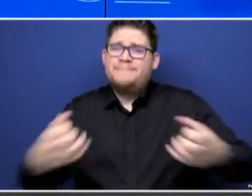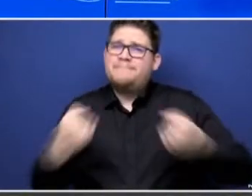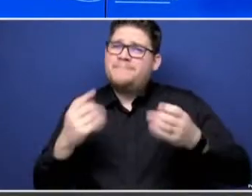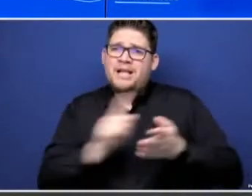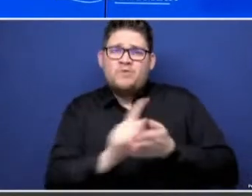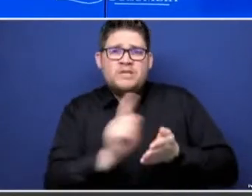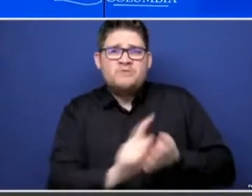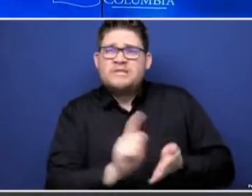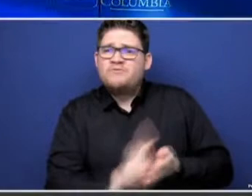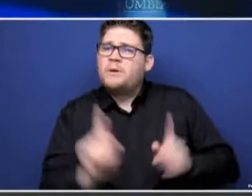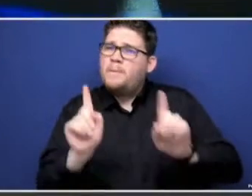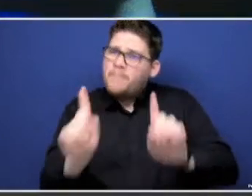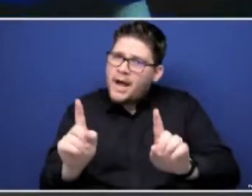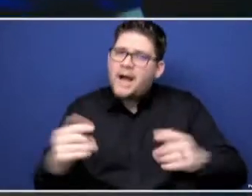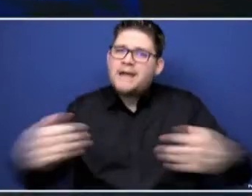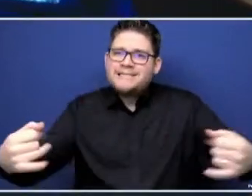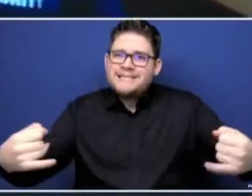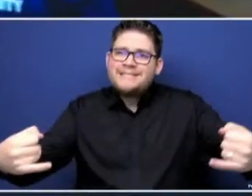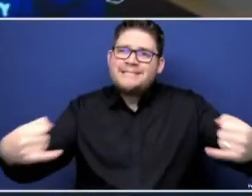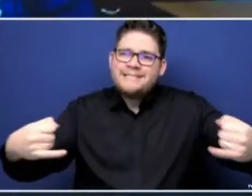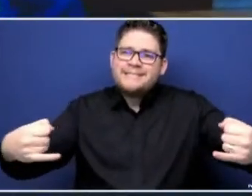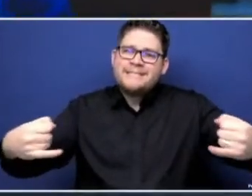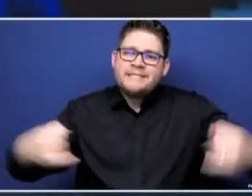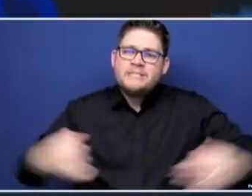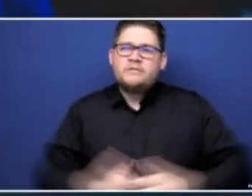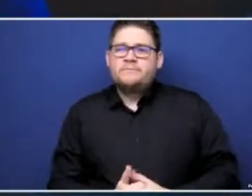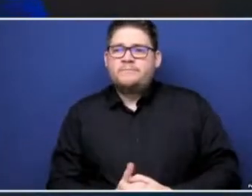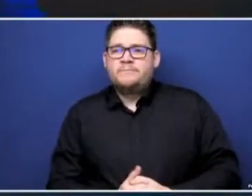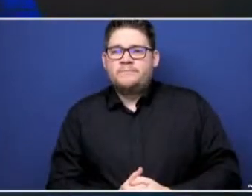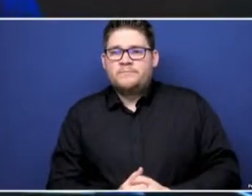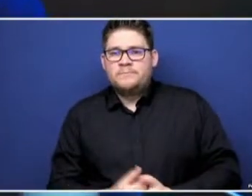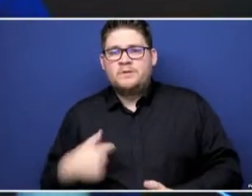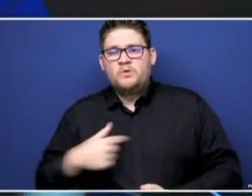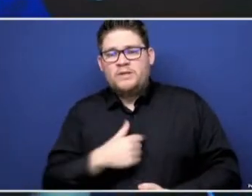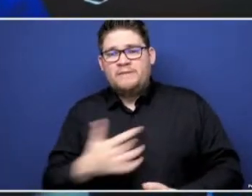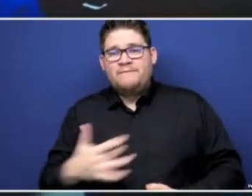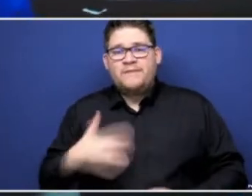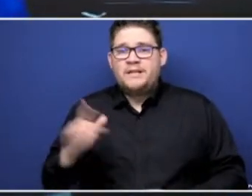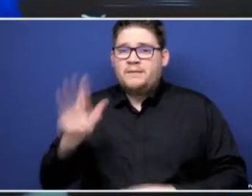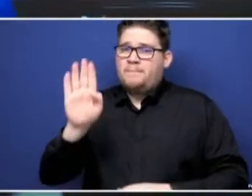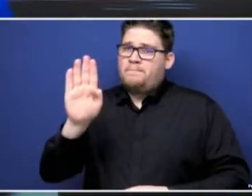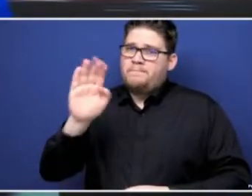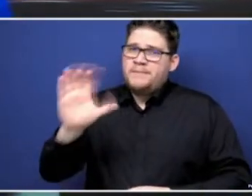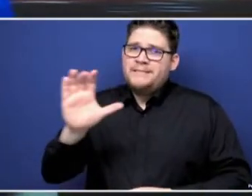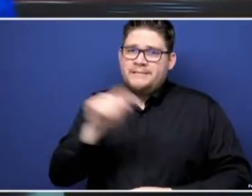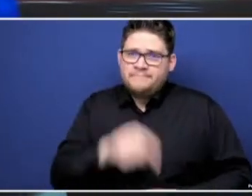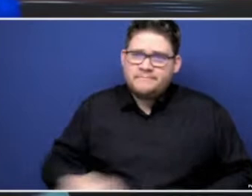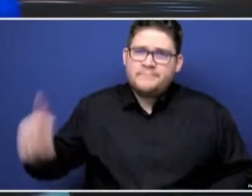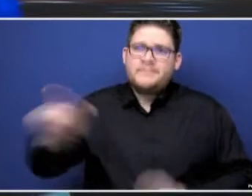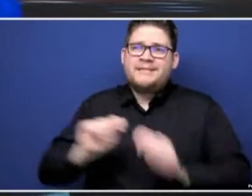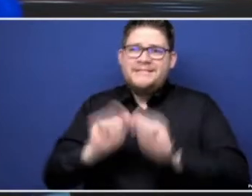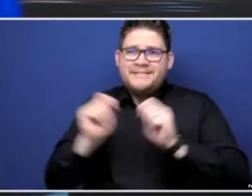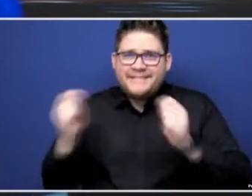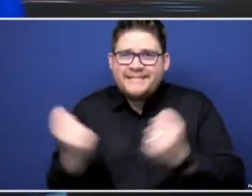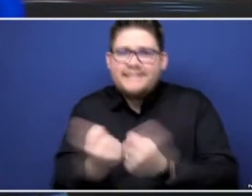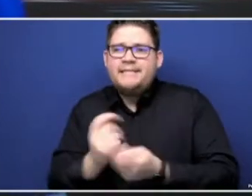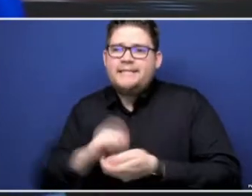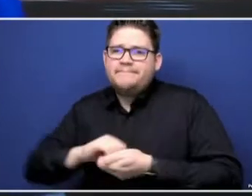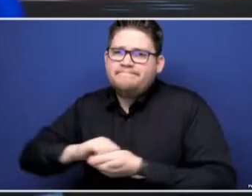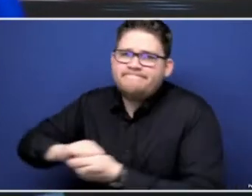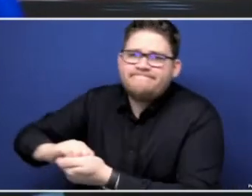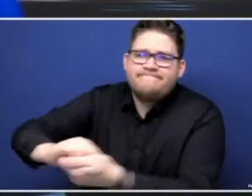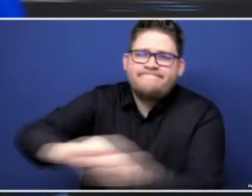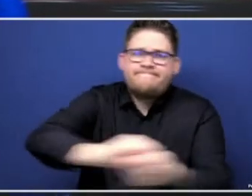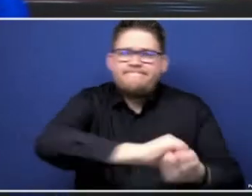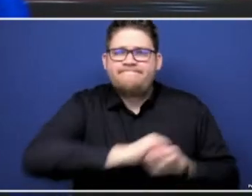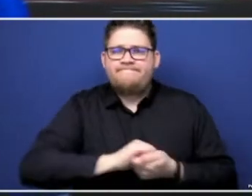past 12 months. Thank you, Premier, and thank you, Dr. Ballem, for this opportunity. And we know the pandemic hit hard,